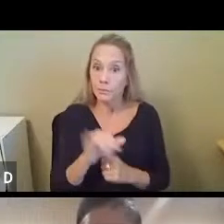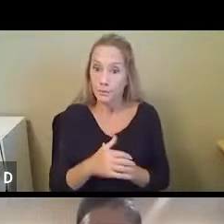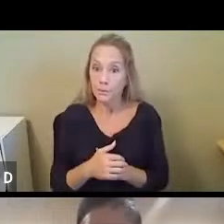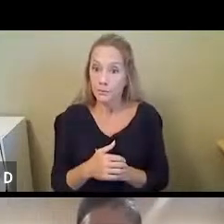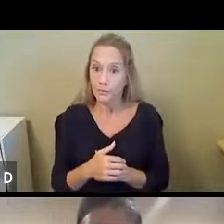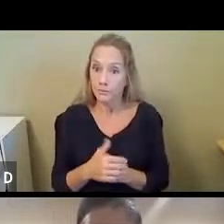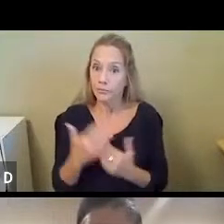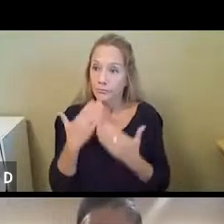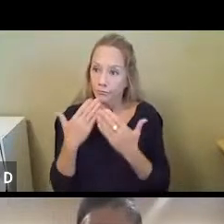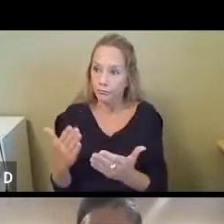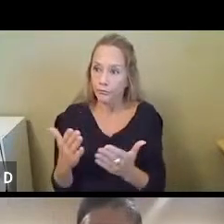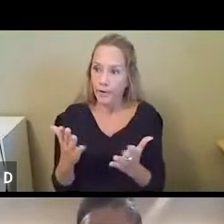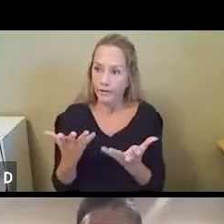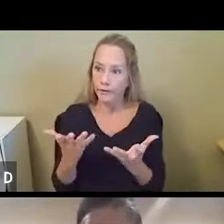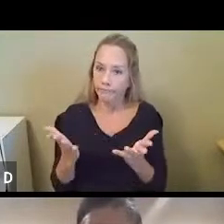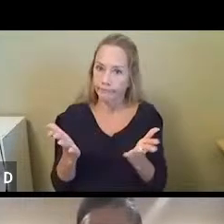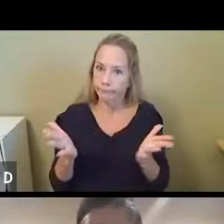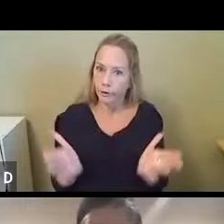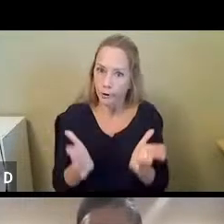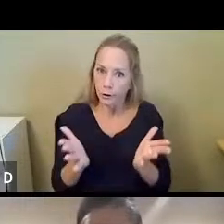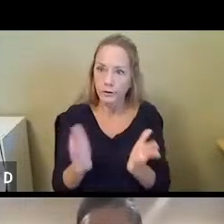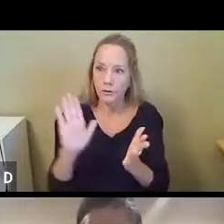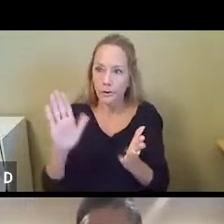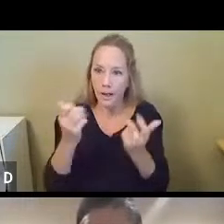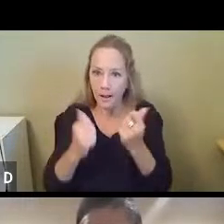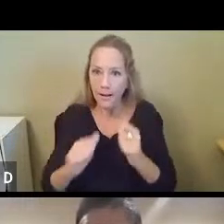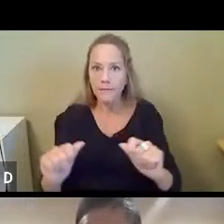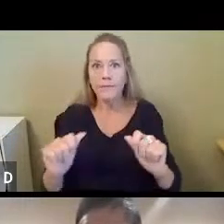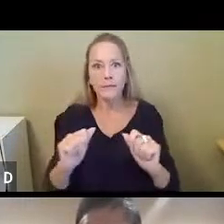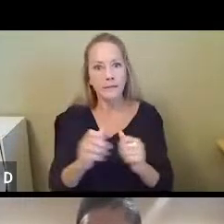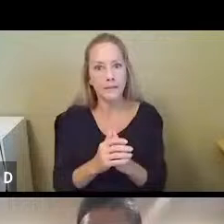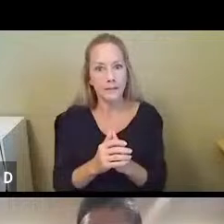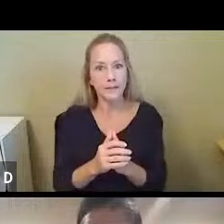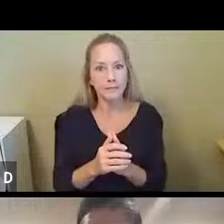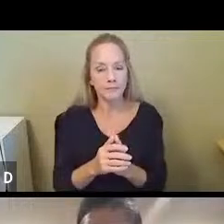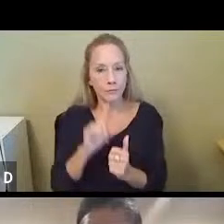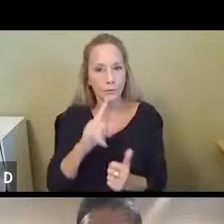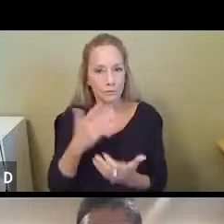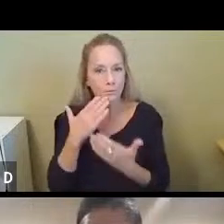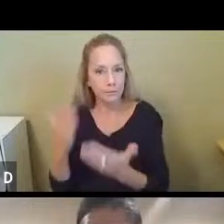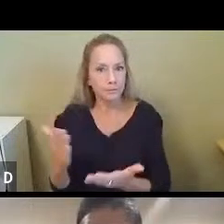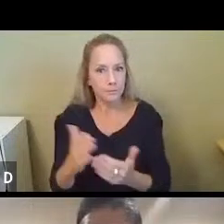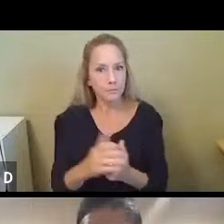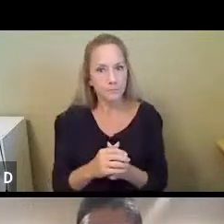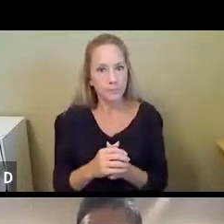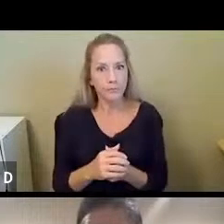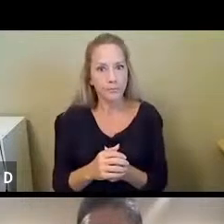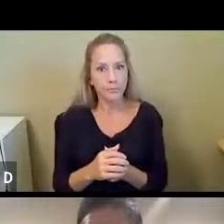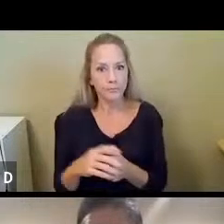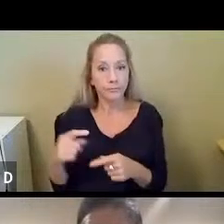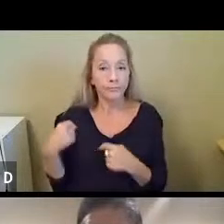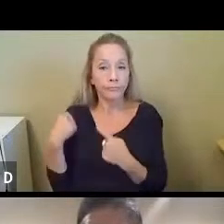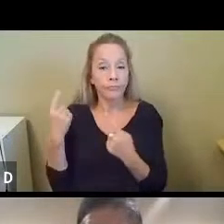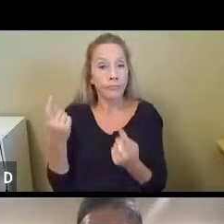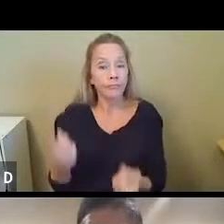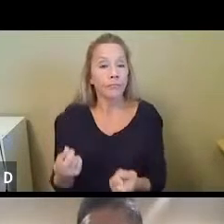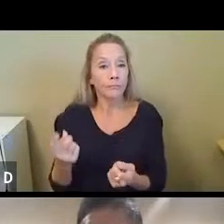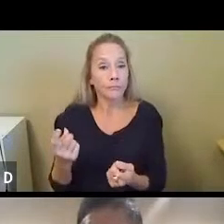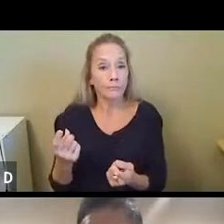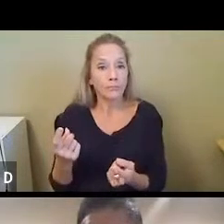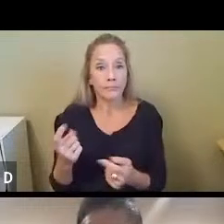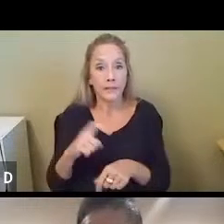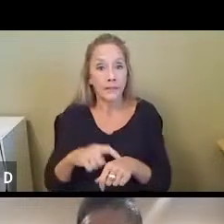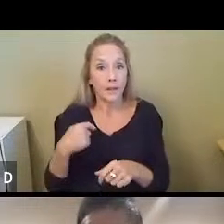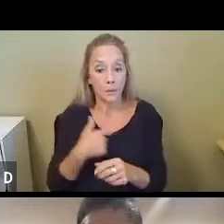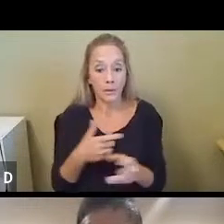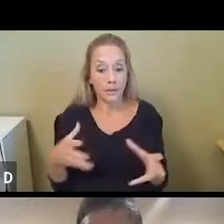the encouragement, the effort. We have in all the weeks we've been meeting, we